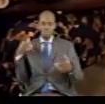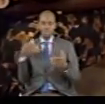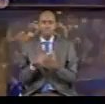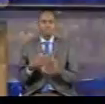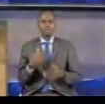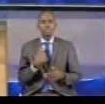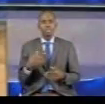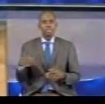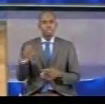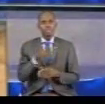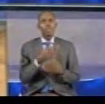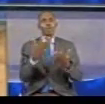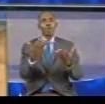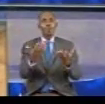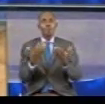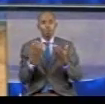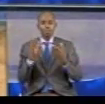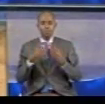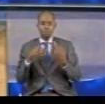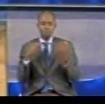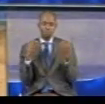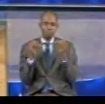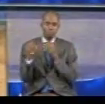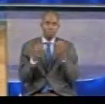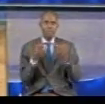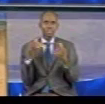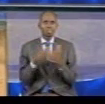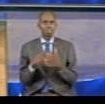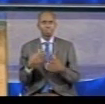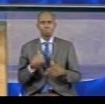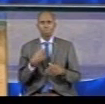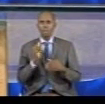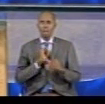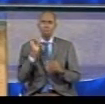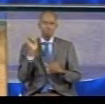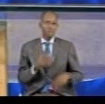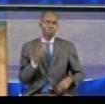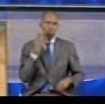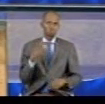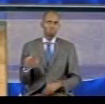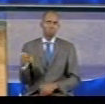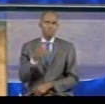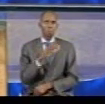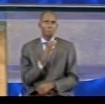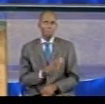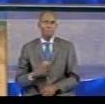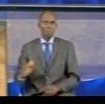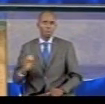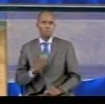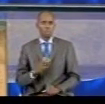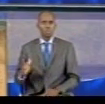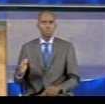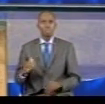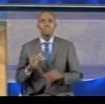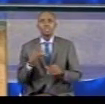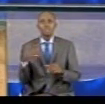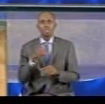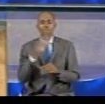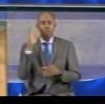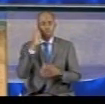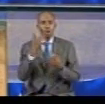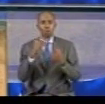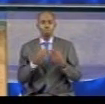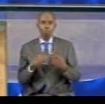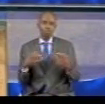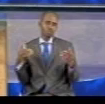to fight against me. I can see them preparing. They're going to lick up the land. No,